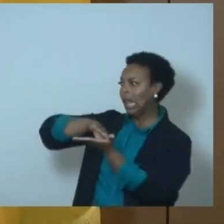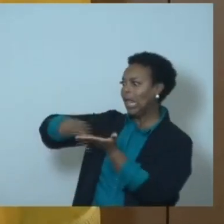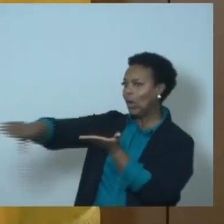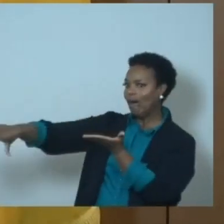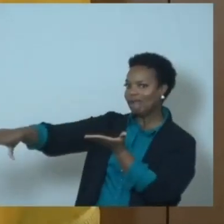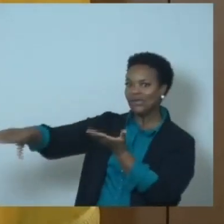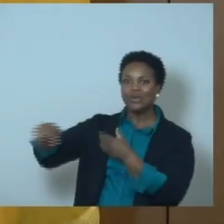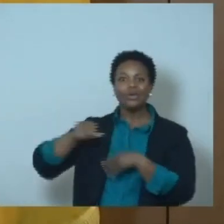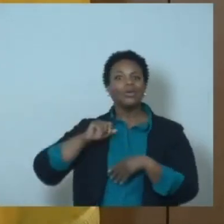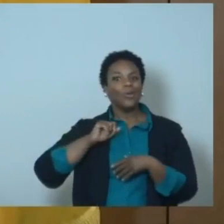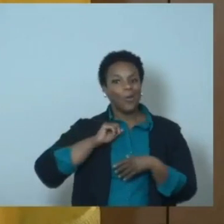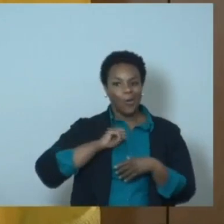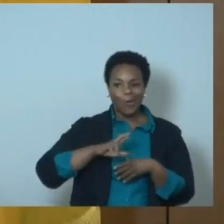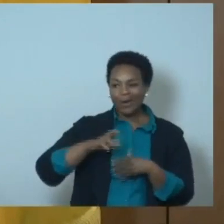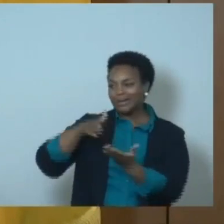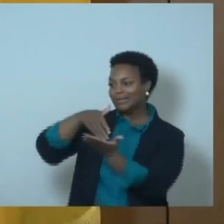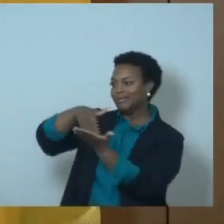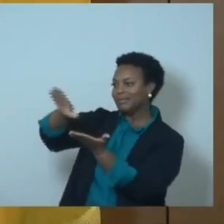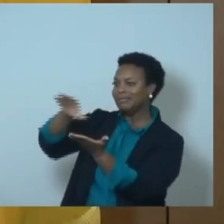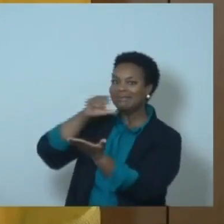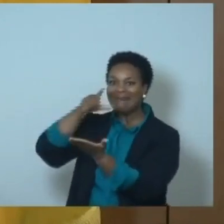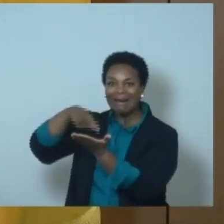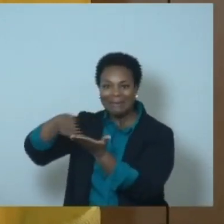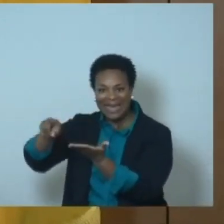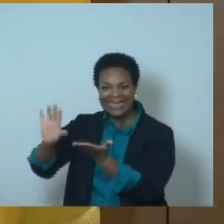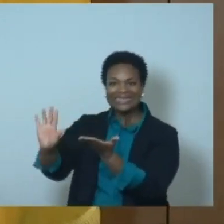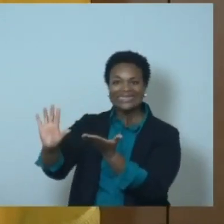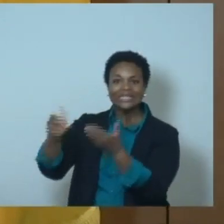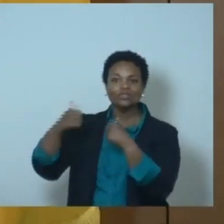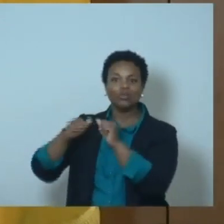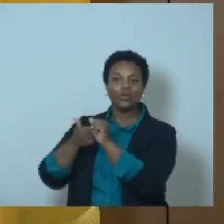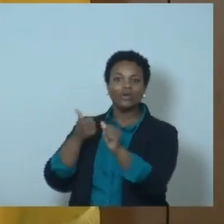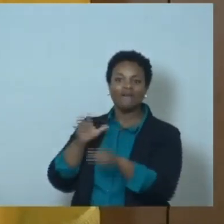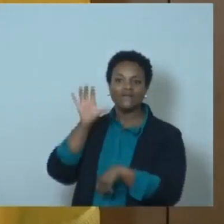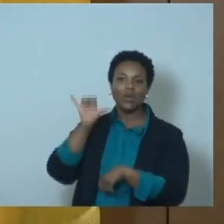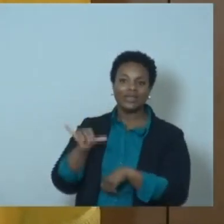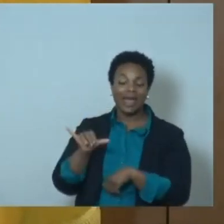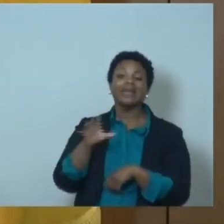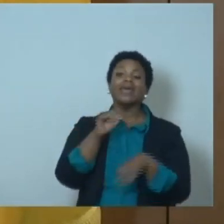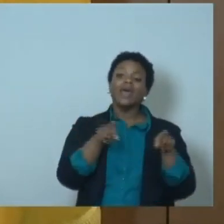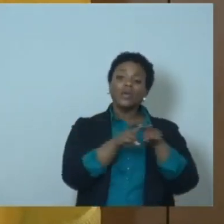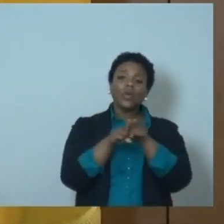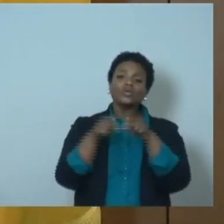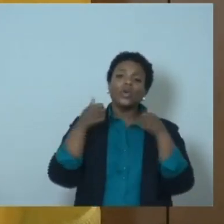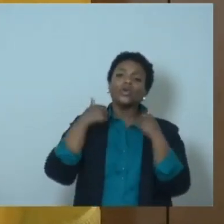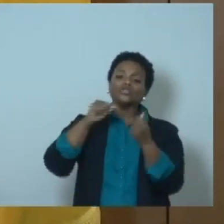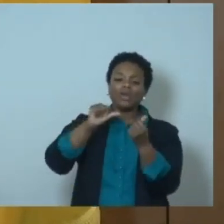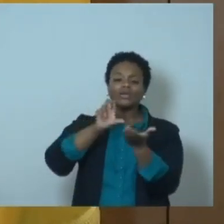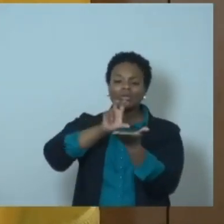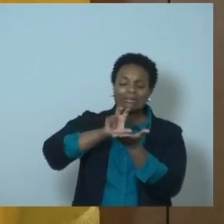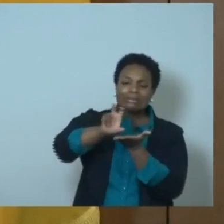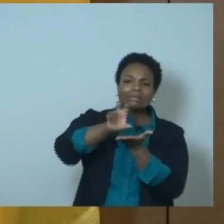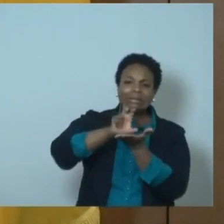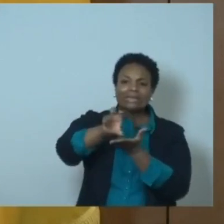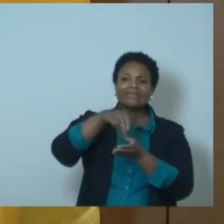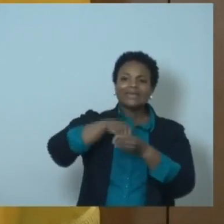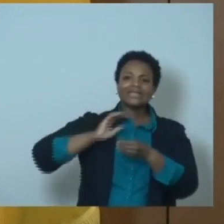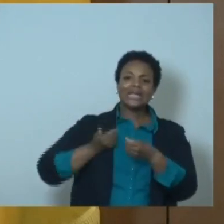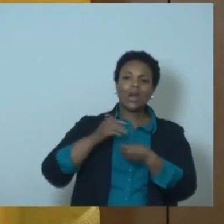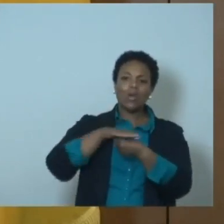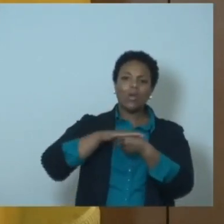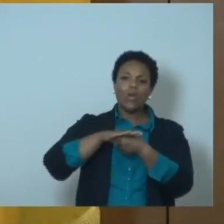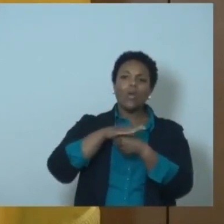reinvest, hoping for $500 million, into our local economies. And we are, in fact, all in this